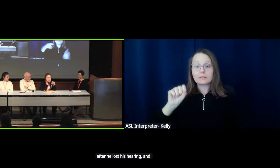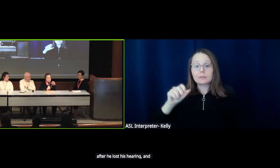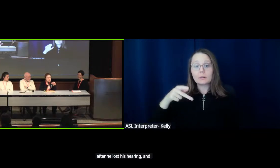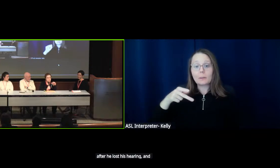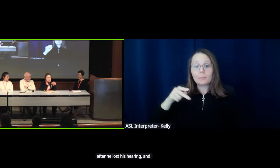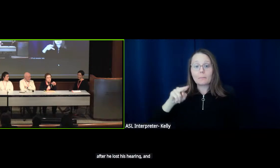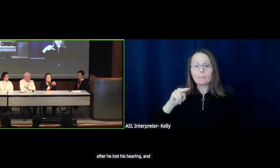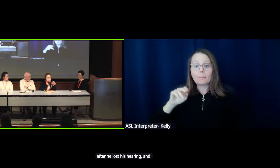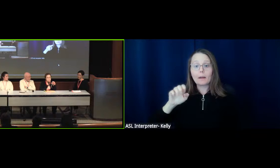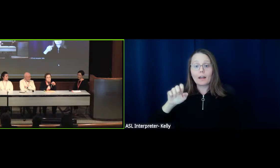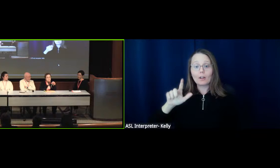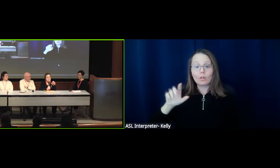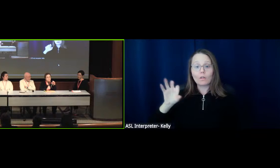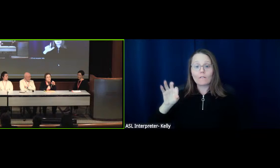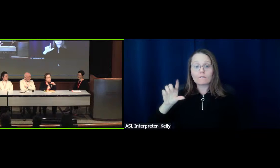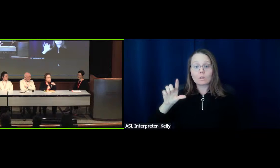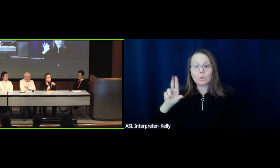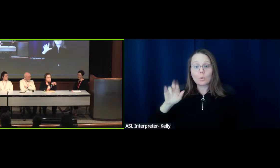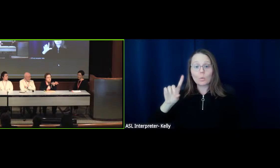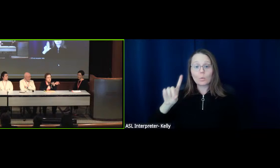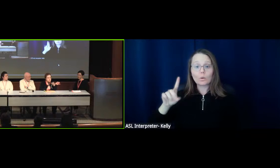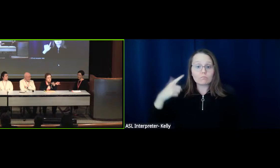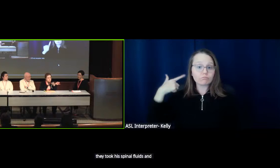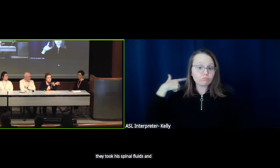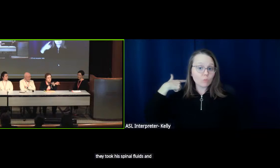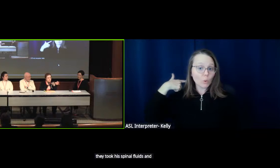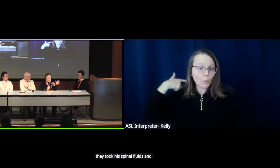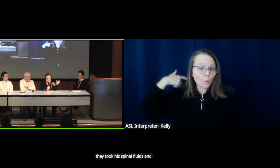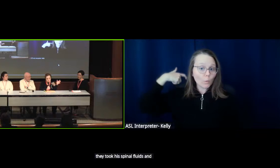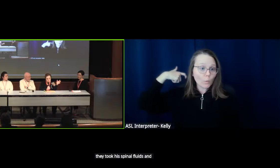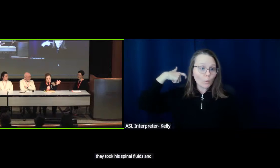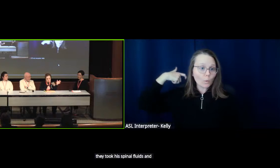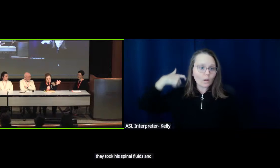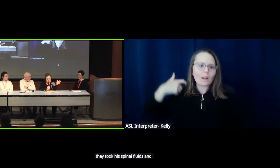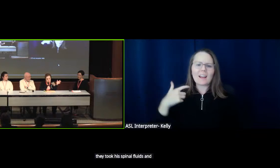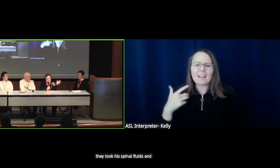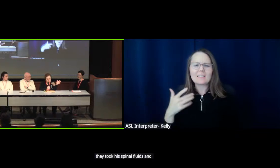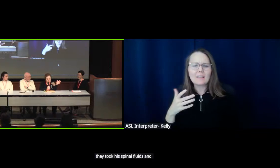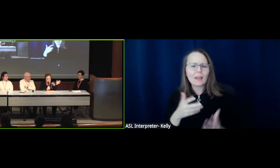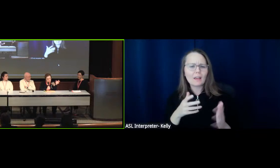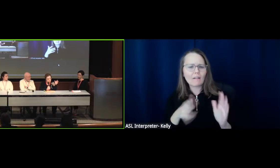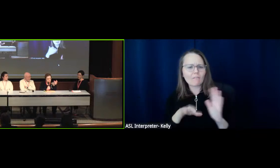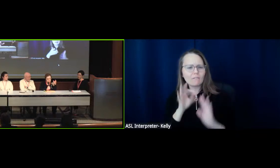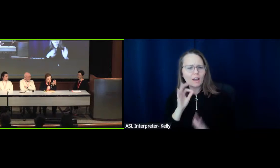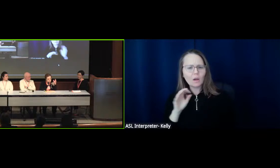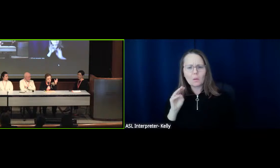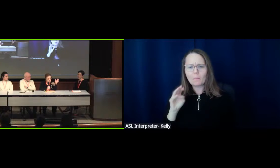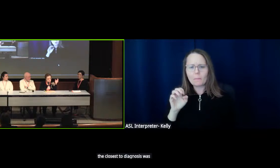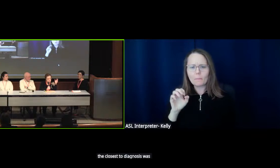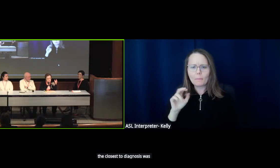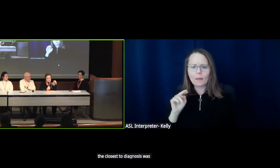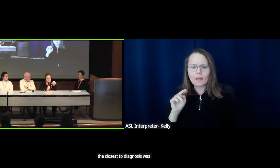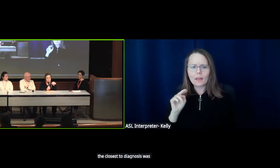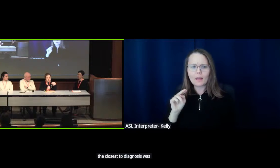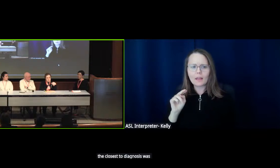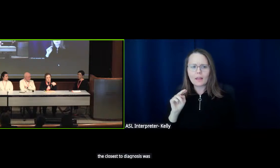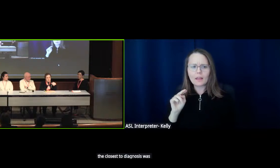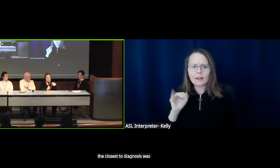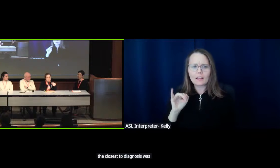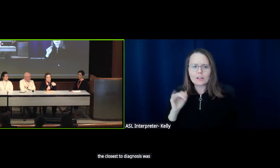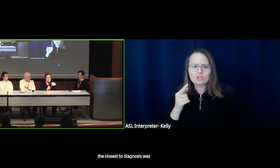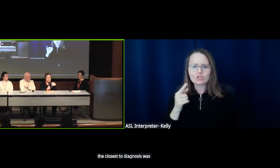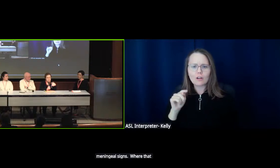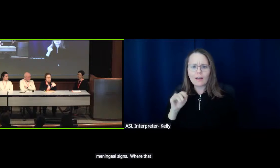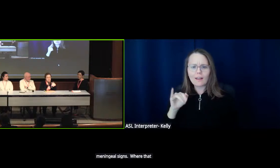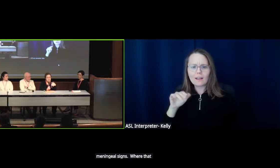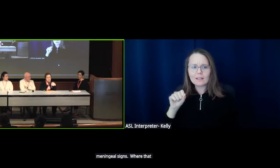to diagnosis was meningeal signs. Where could that come from? It's beyond me to understand.